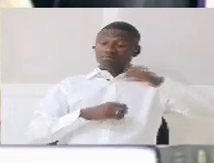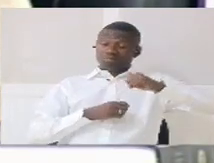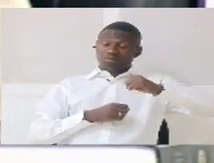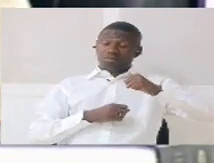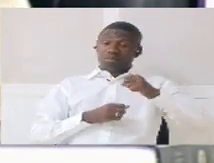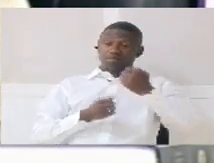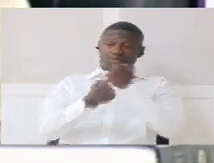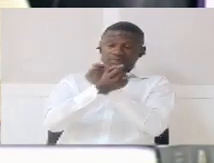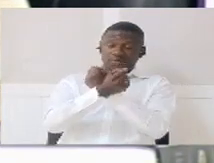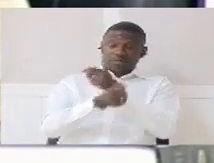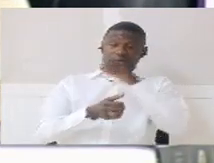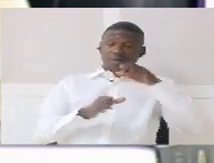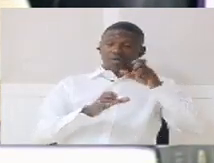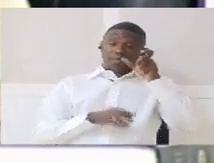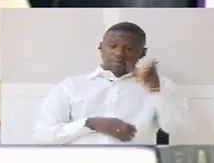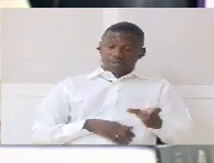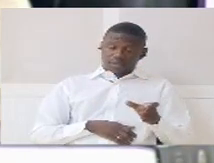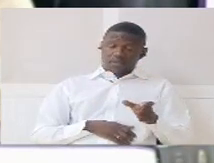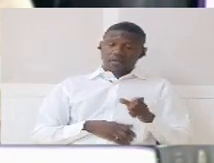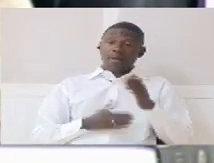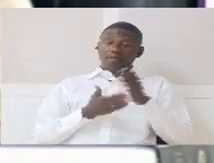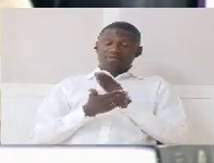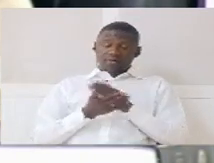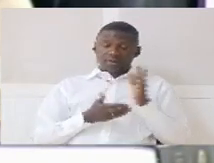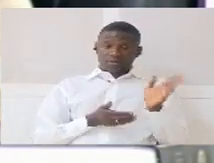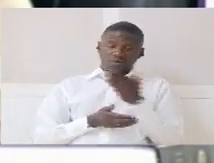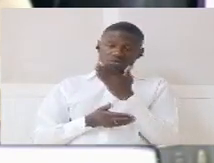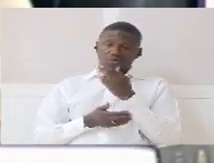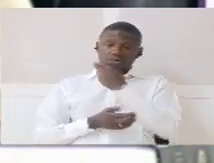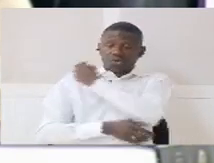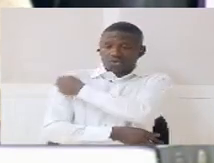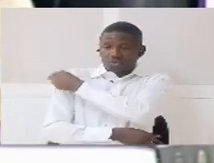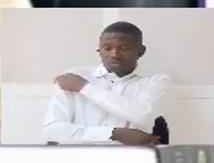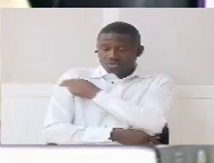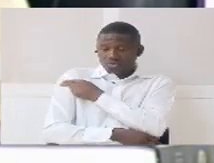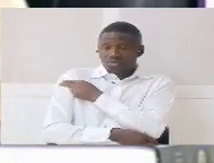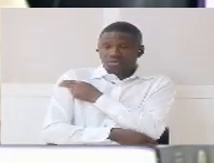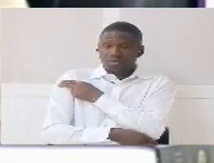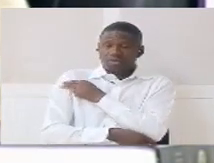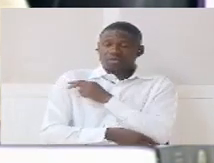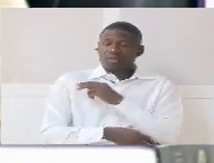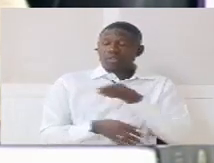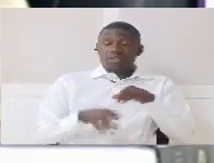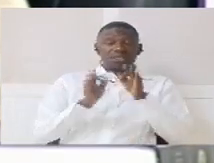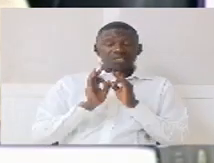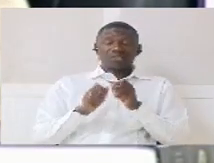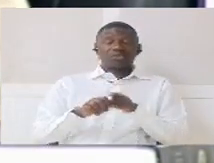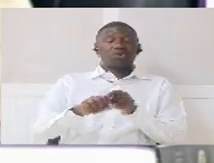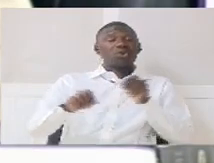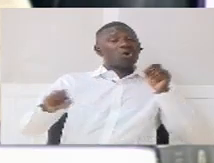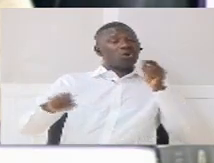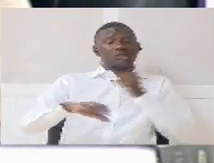The high caliber prisoners. Yani ibitala loptan. Before they go to a hospital, mele. It takes a long